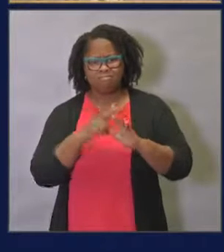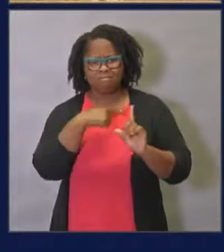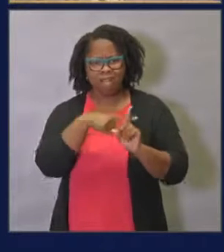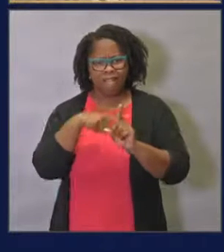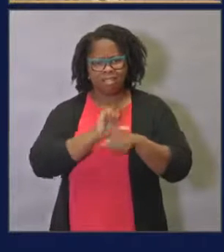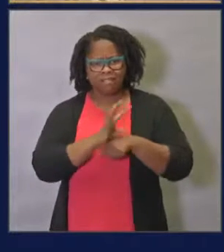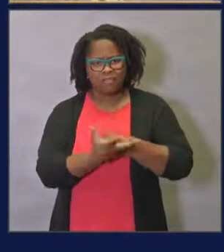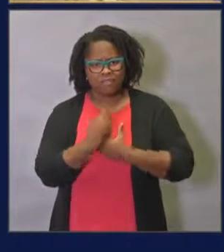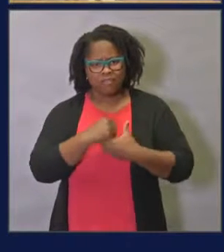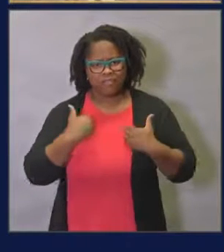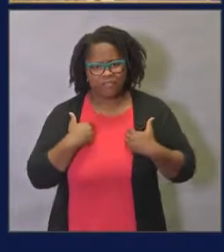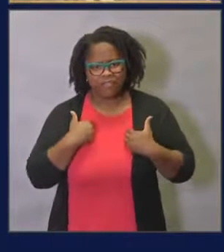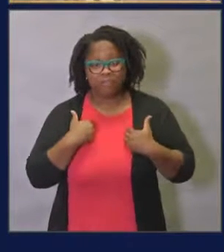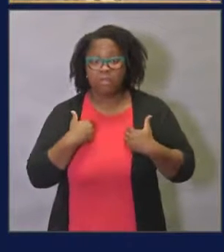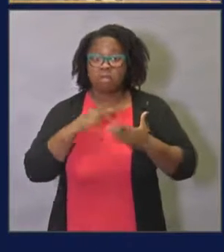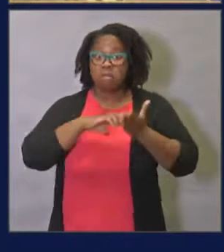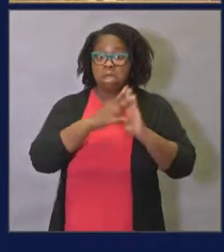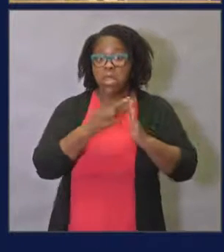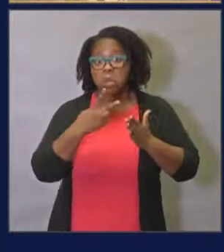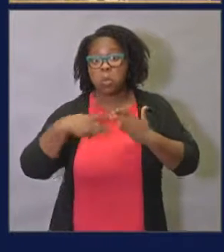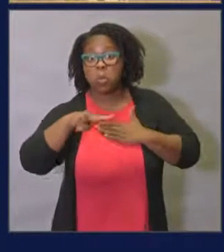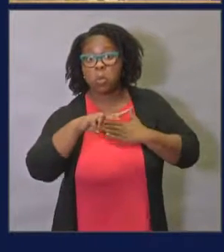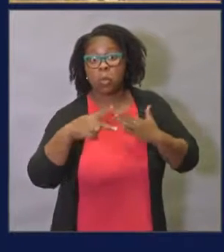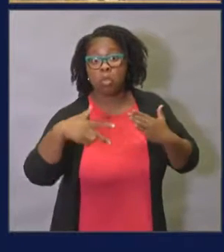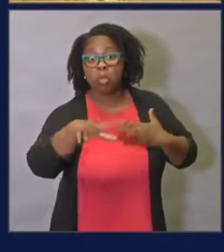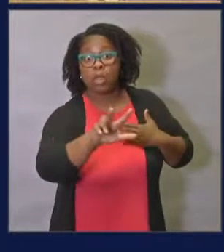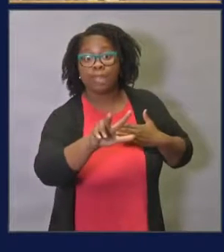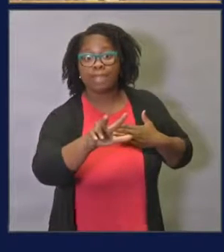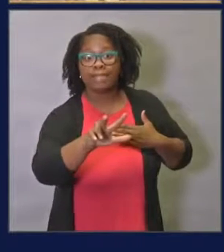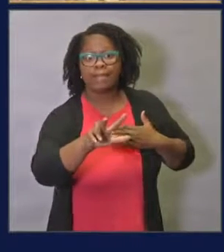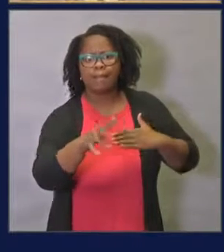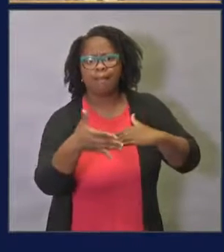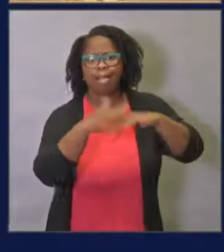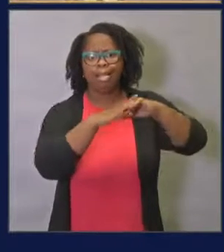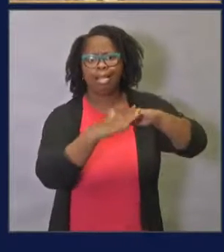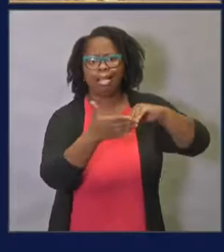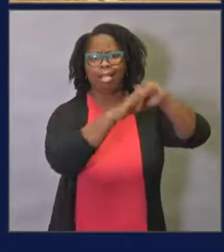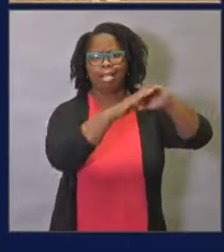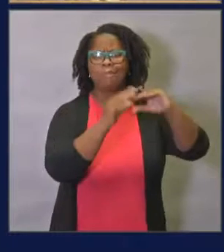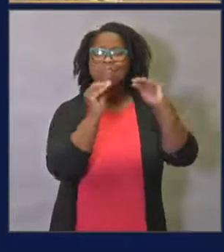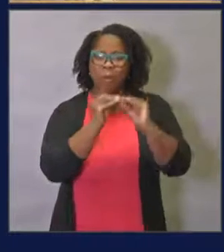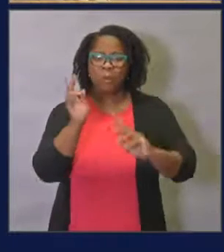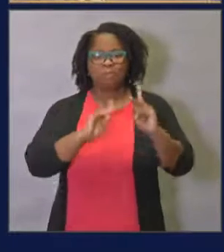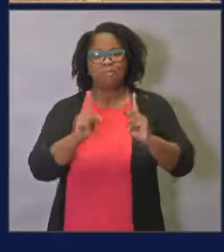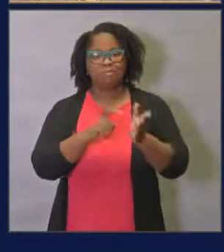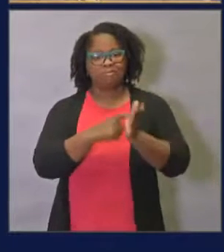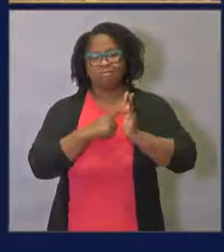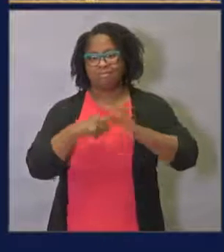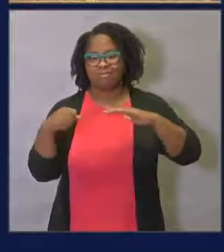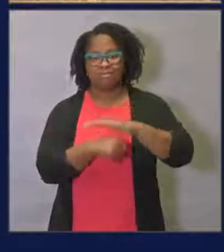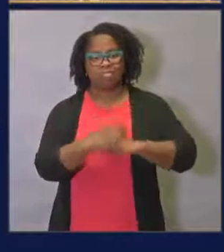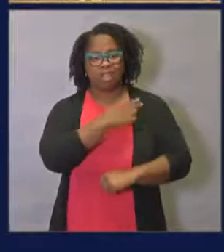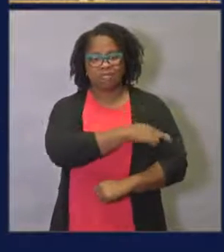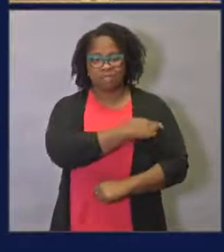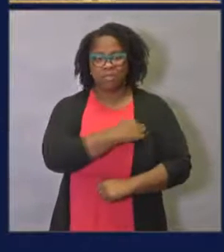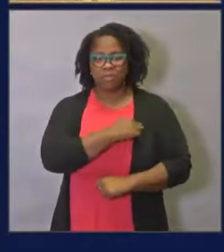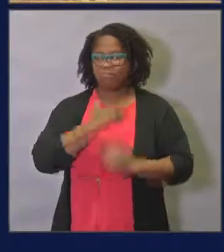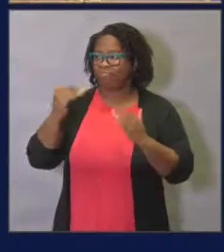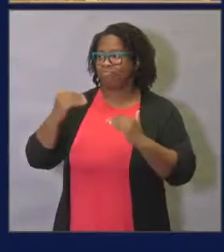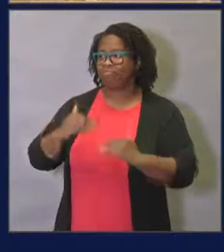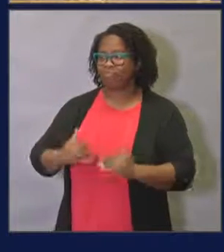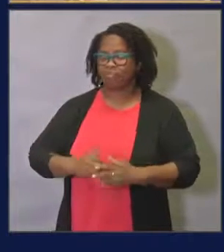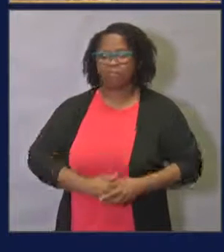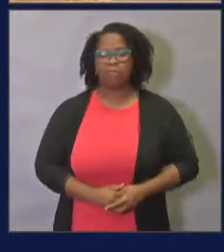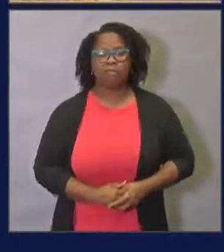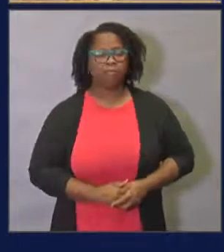positive individuals that will need hospital care will just keep increasing. Next slide. This